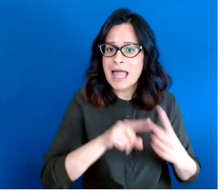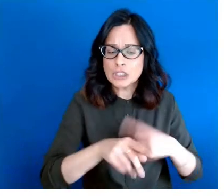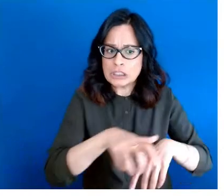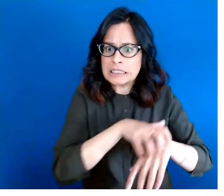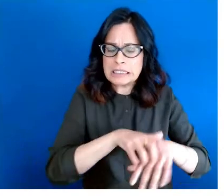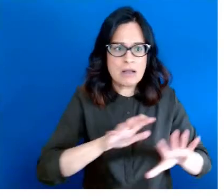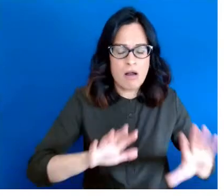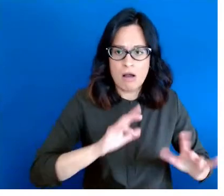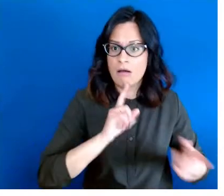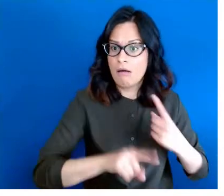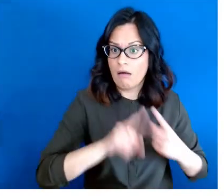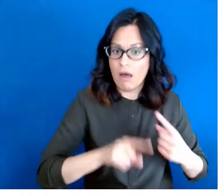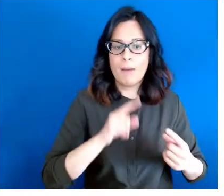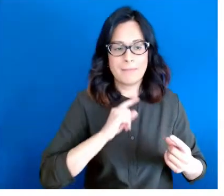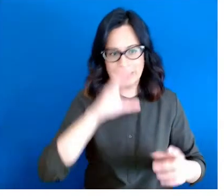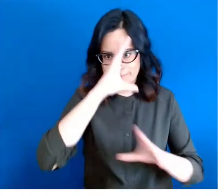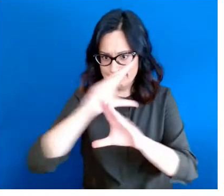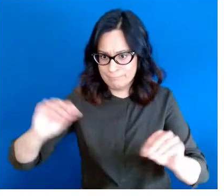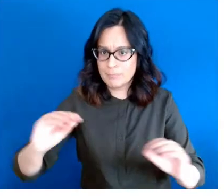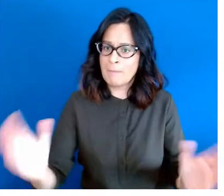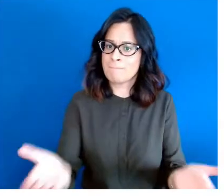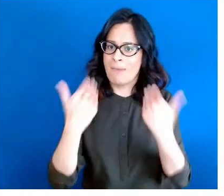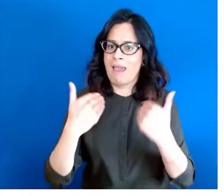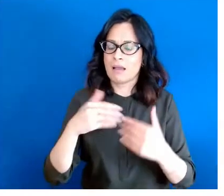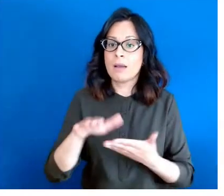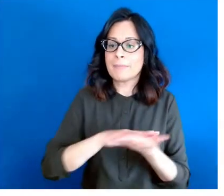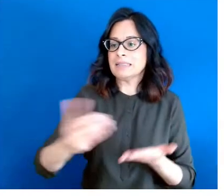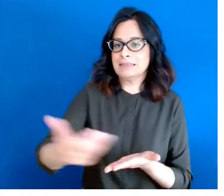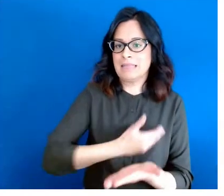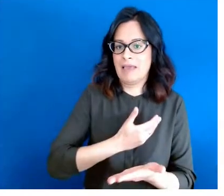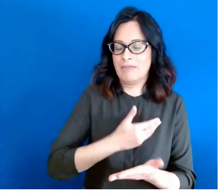of kind of ensuring that people can stay safe.